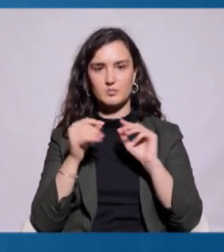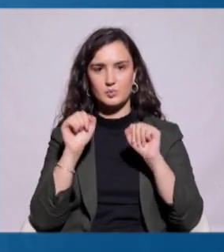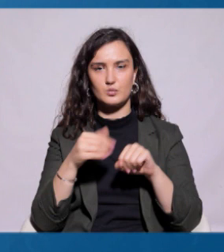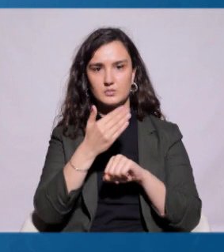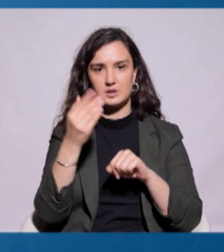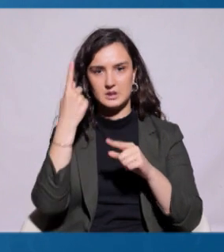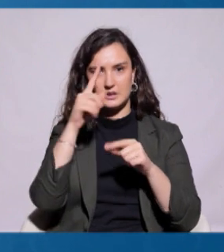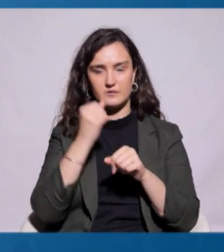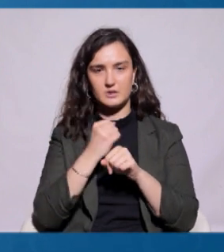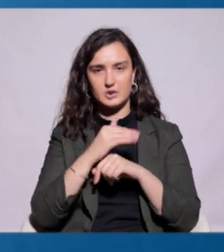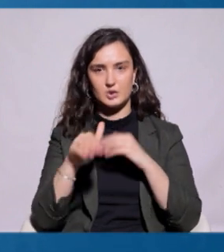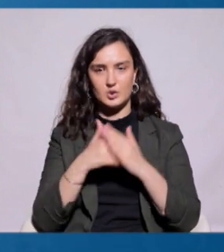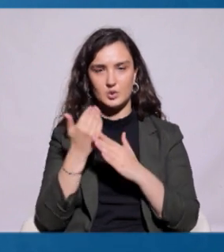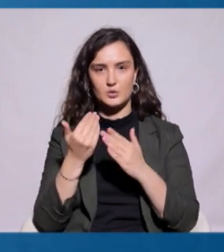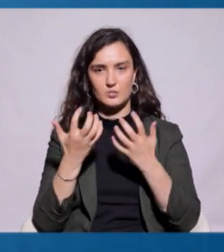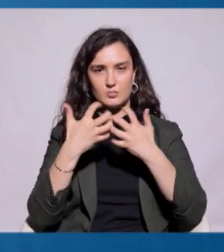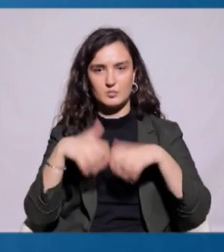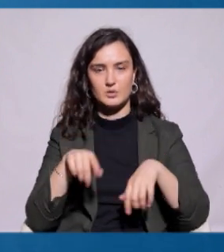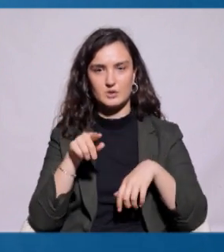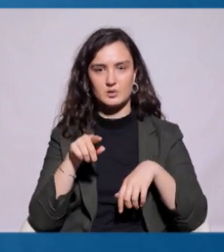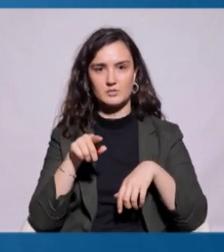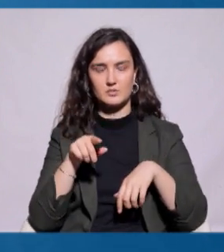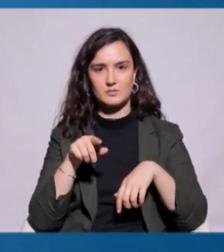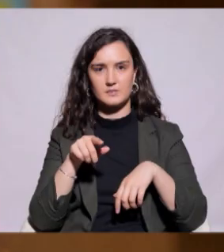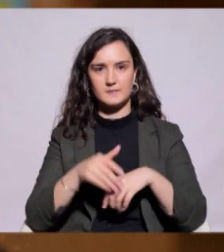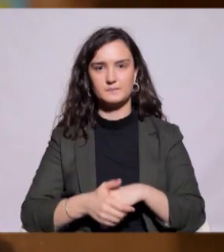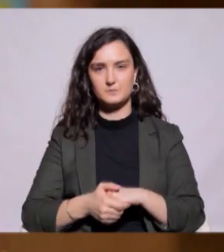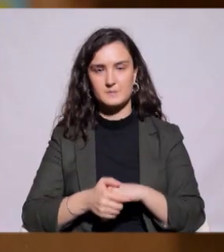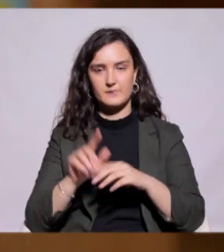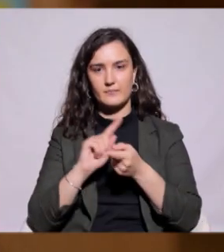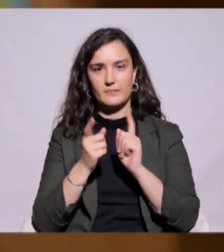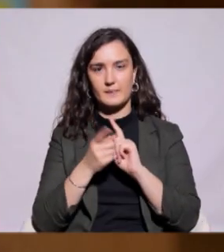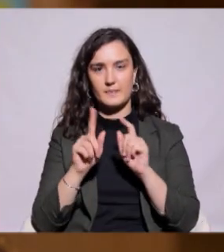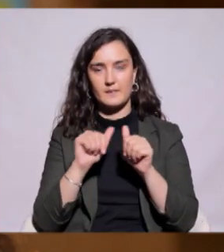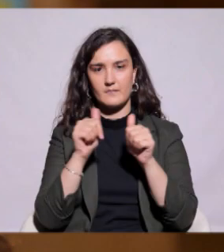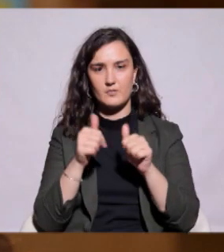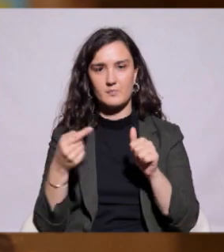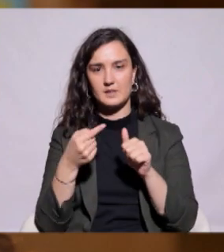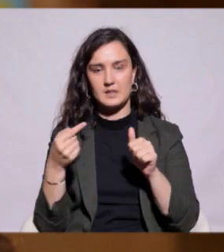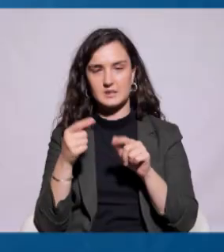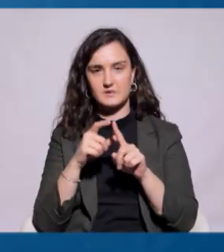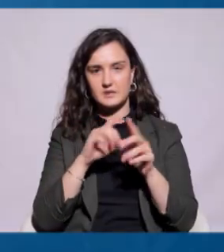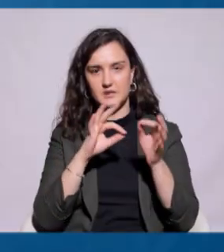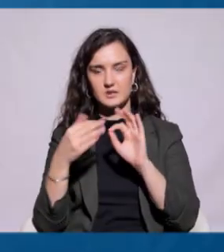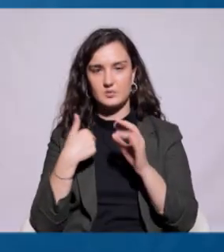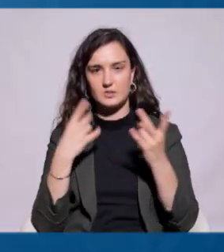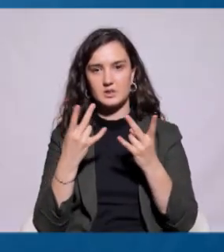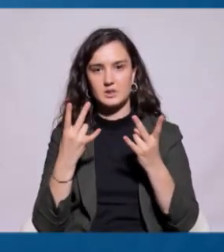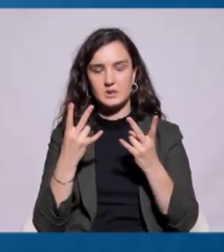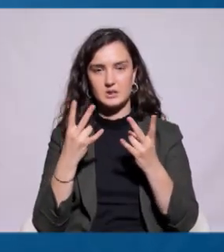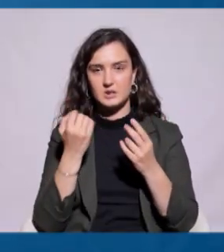he invent the new machine? In order to form a negative sentence, we need to